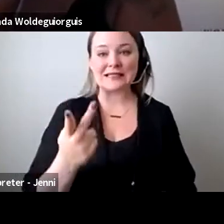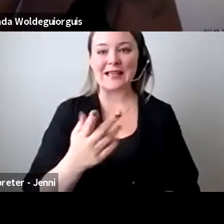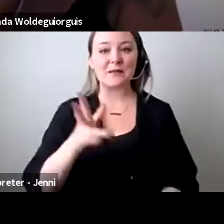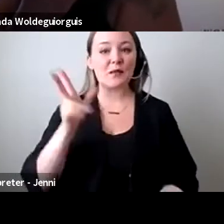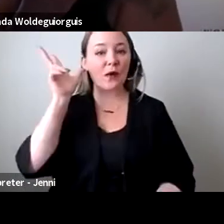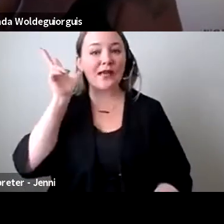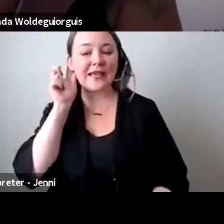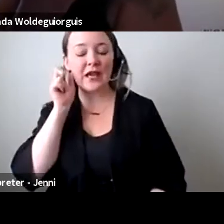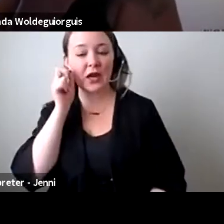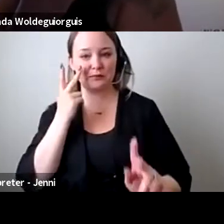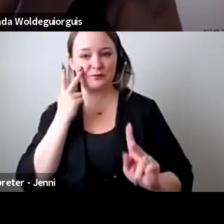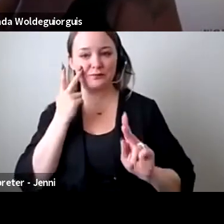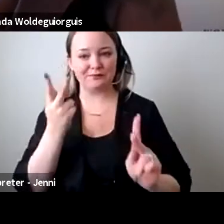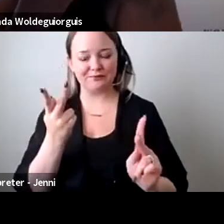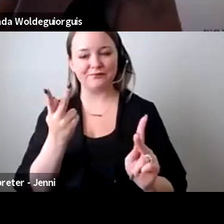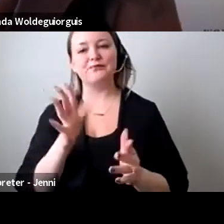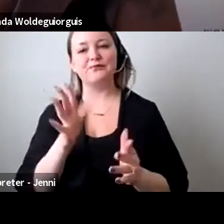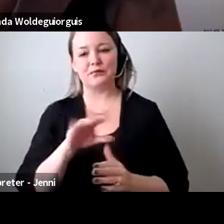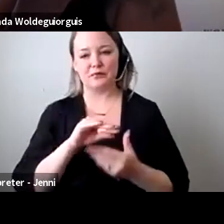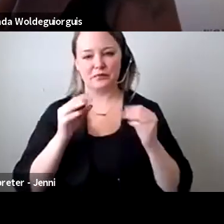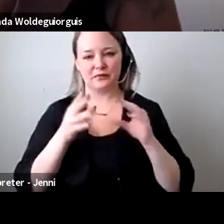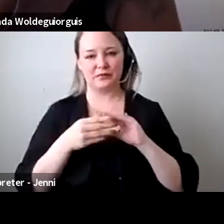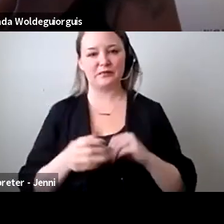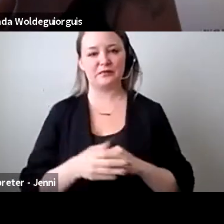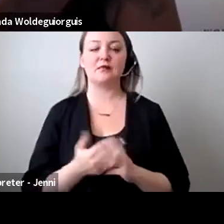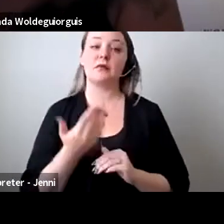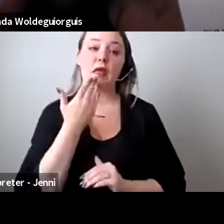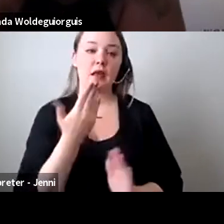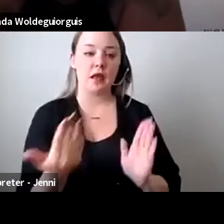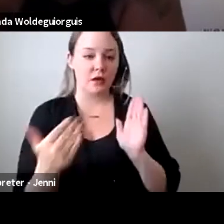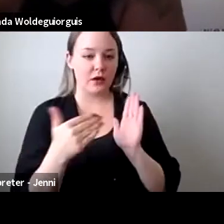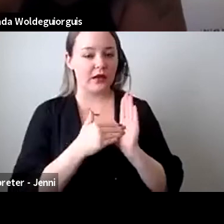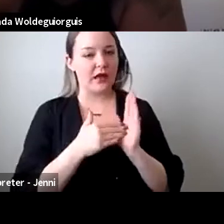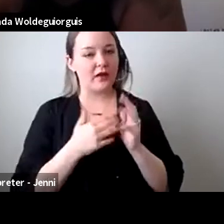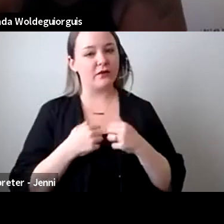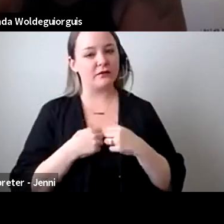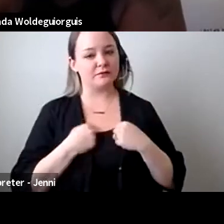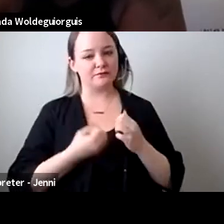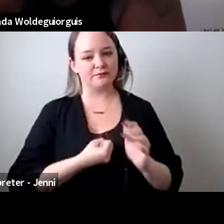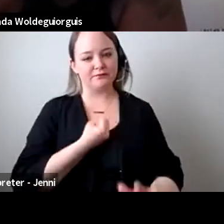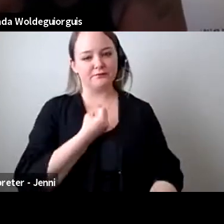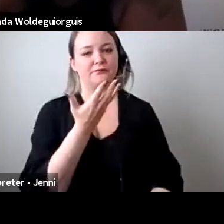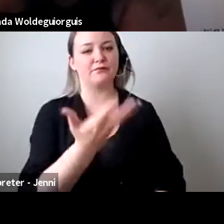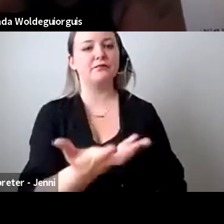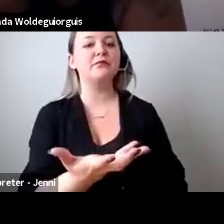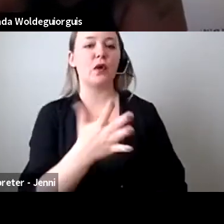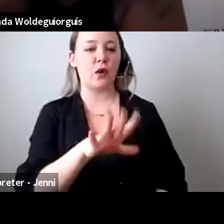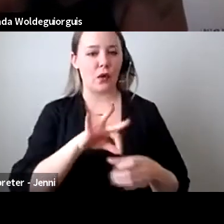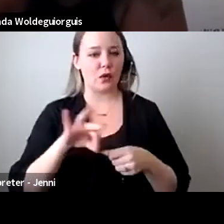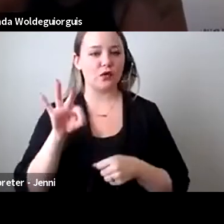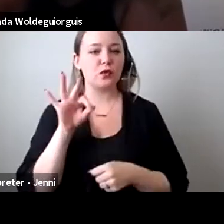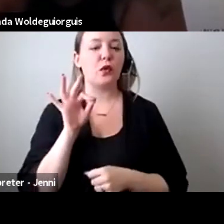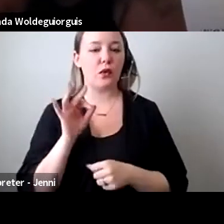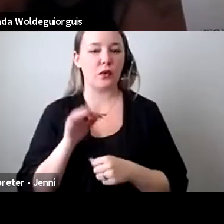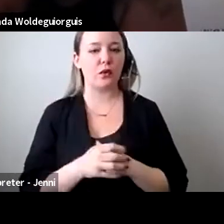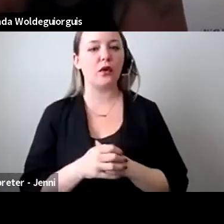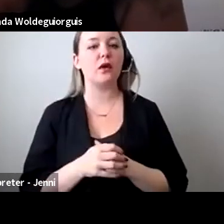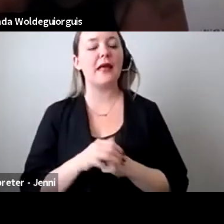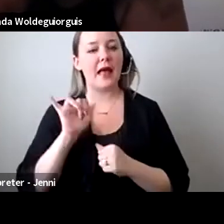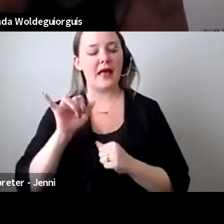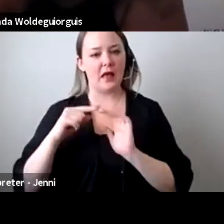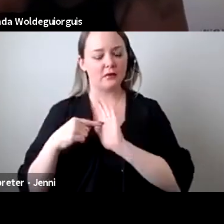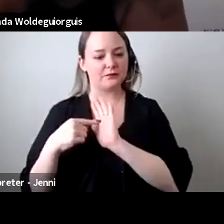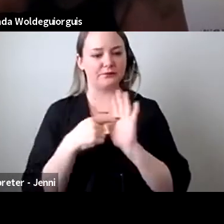do. Thank you, Yolanda, again for bearing your soul and in the way that captures